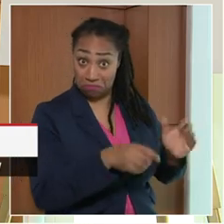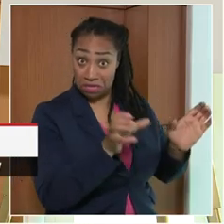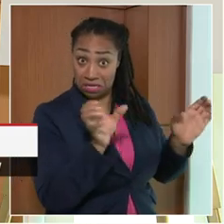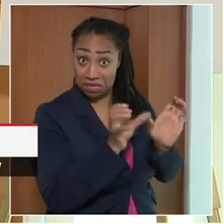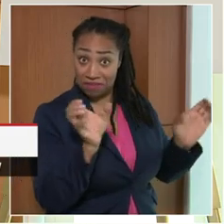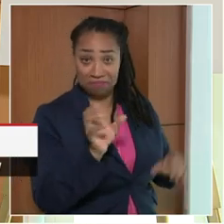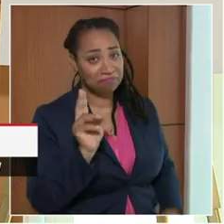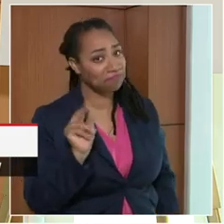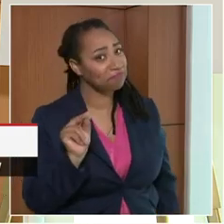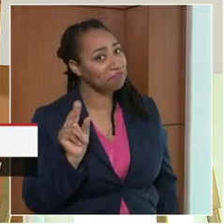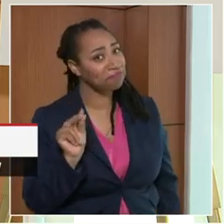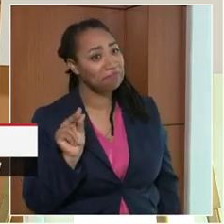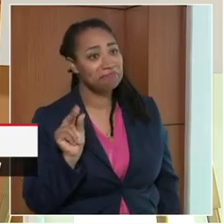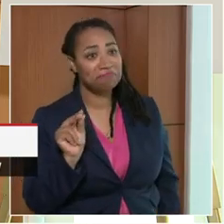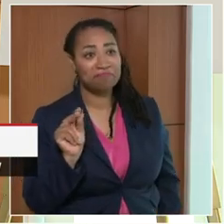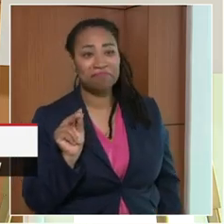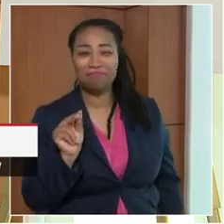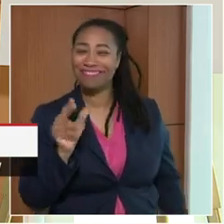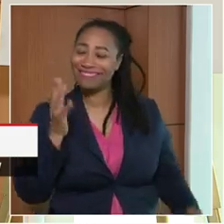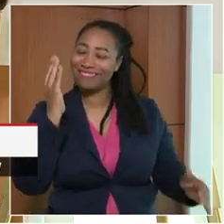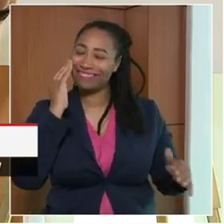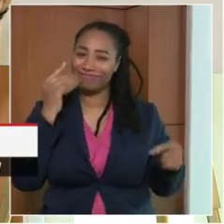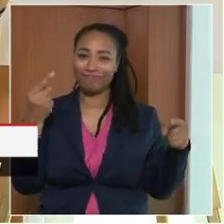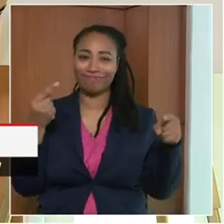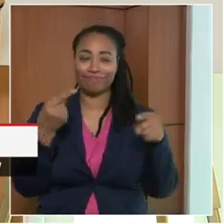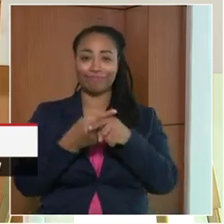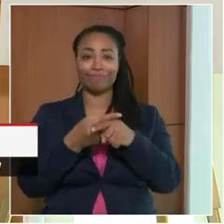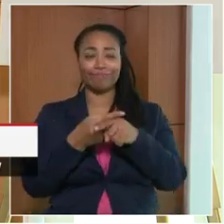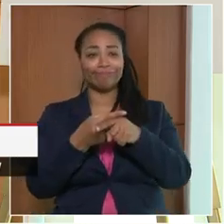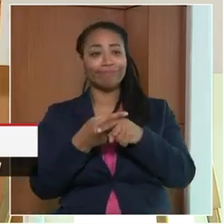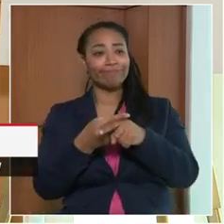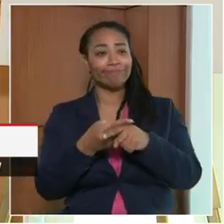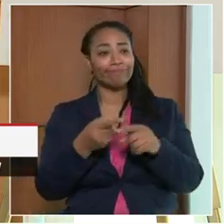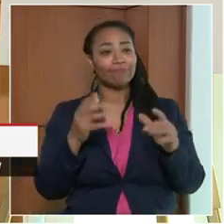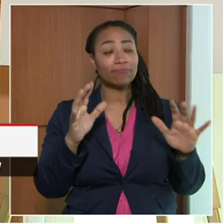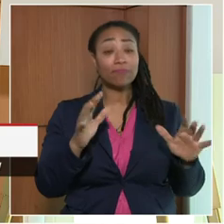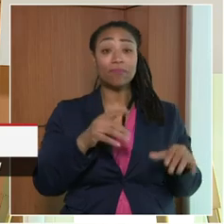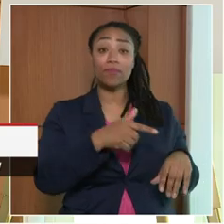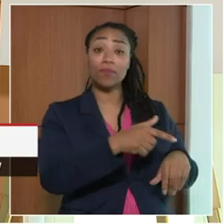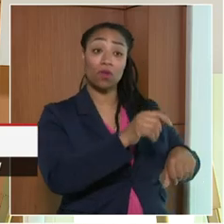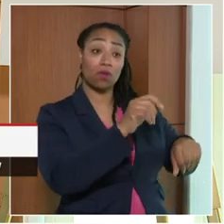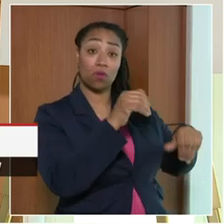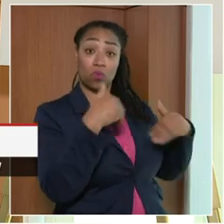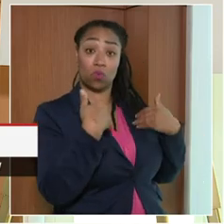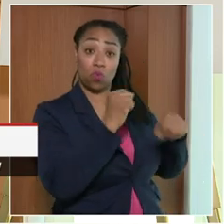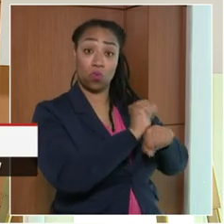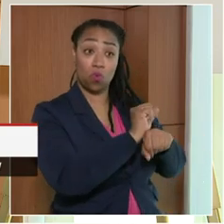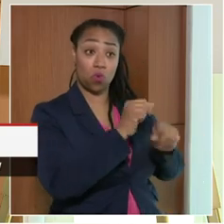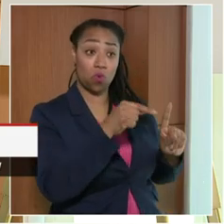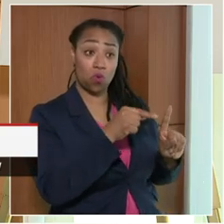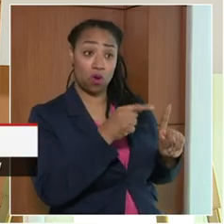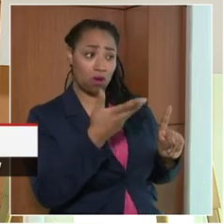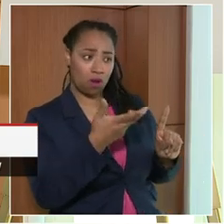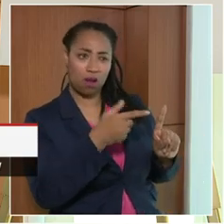keys to the kingdom. And when I say kingdom, I'm not talking about a building, I'm talking about a person.